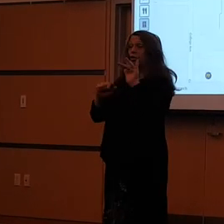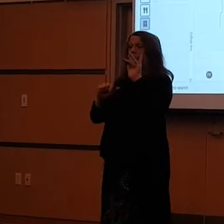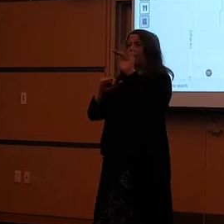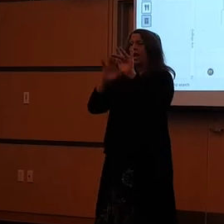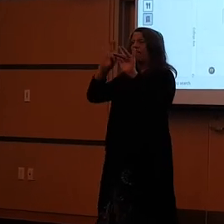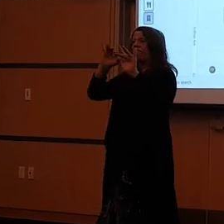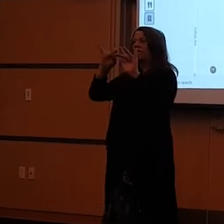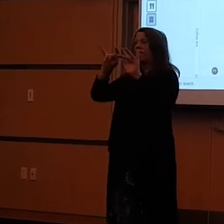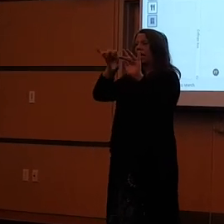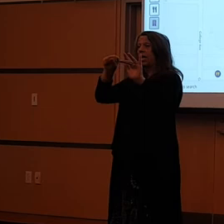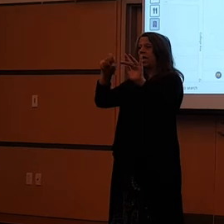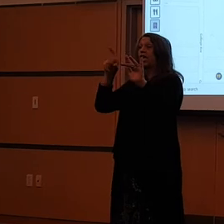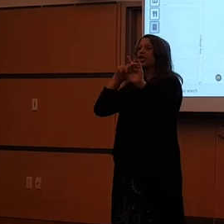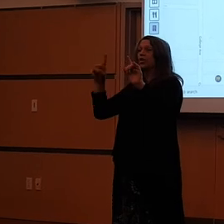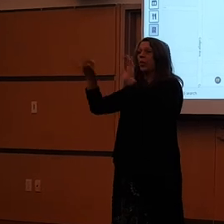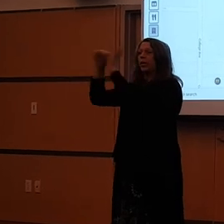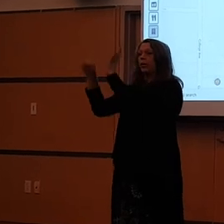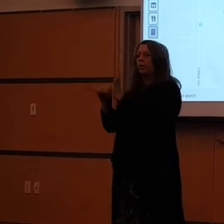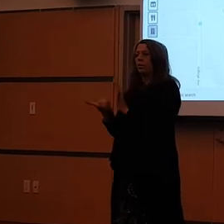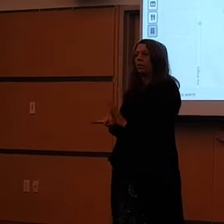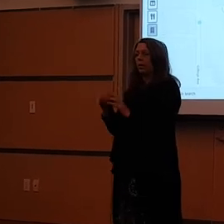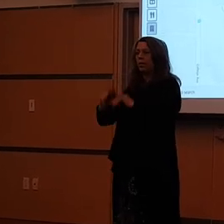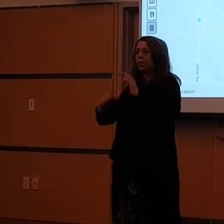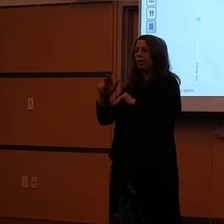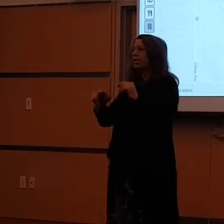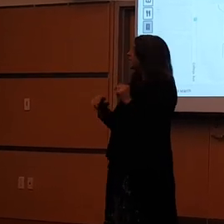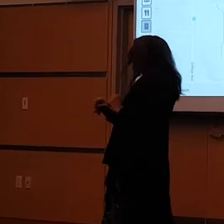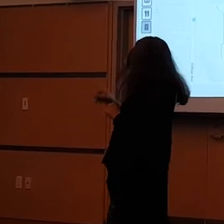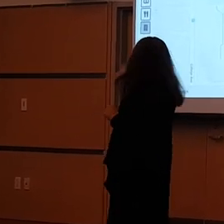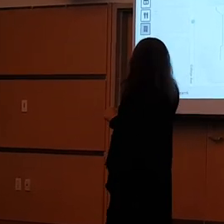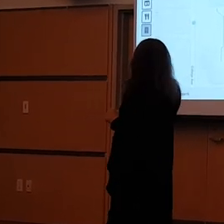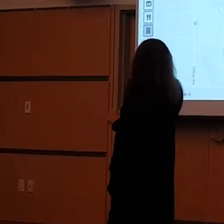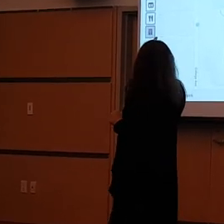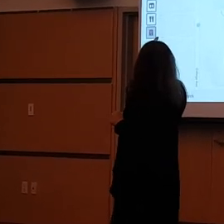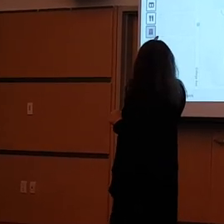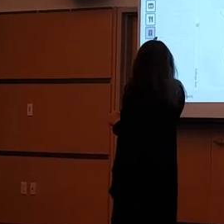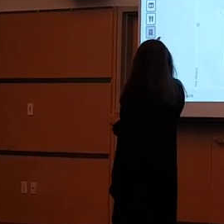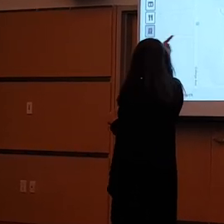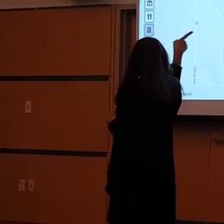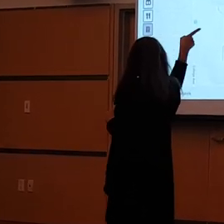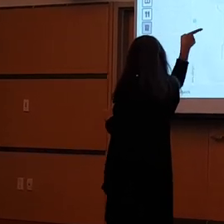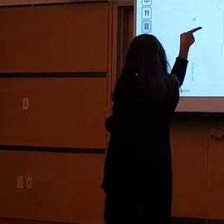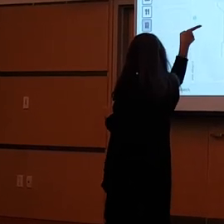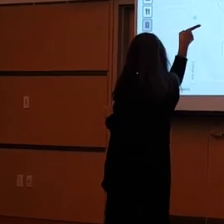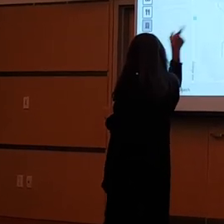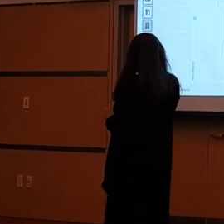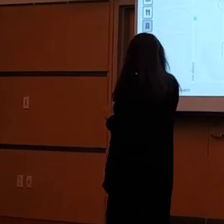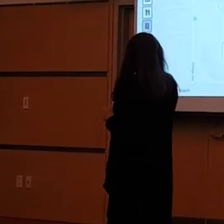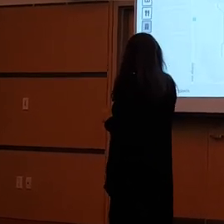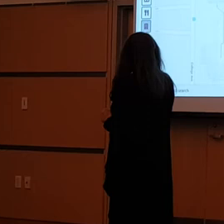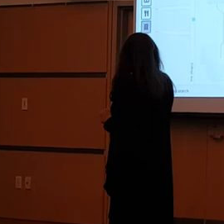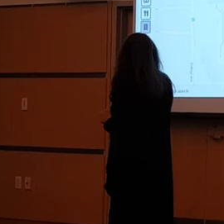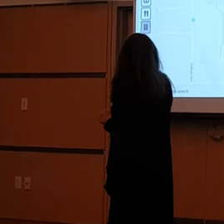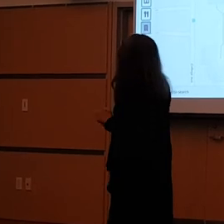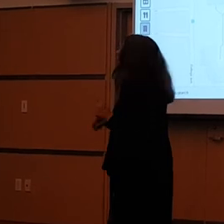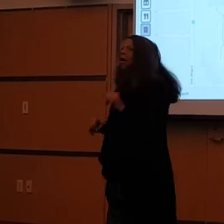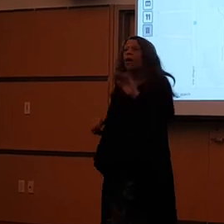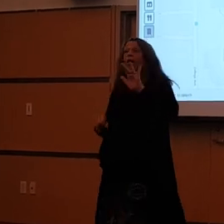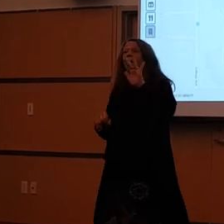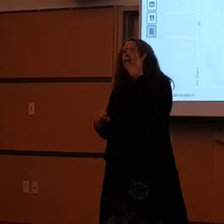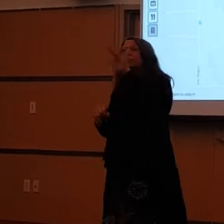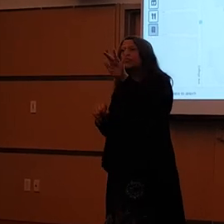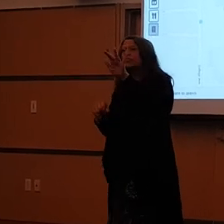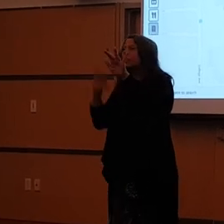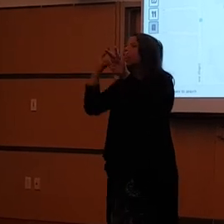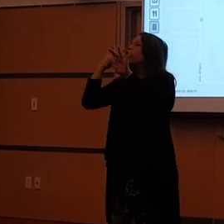If I want to get to know more about one, I just click on that one. I want to see the picture and maybe see a full description.